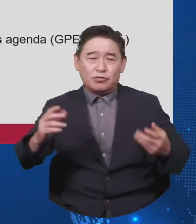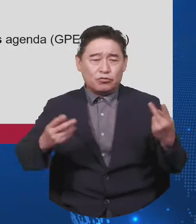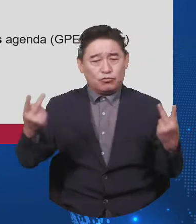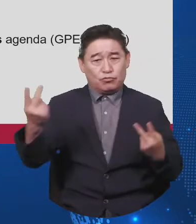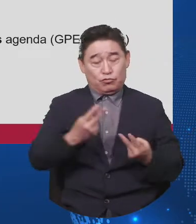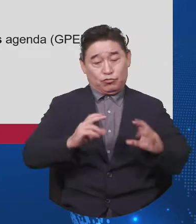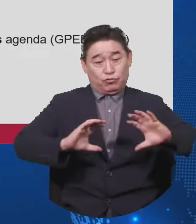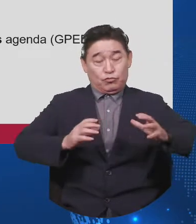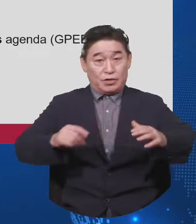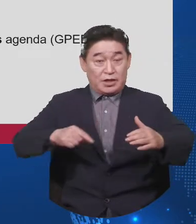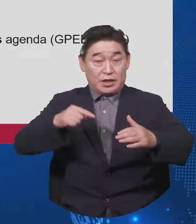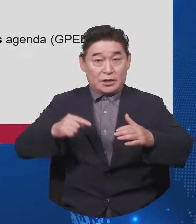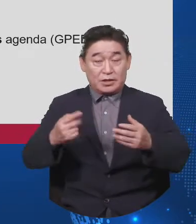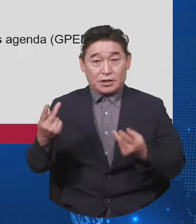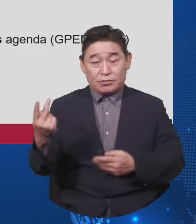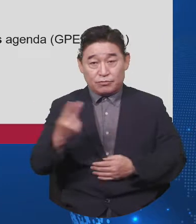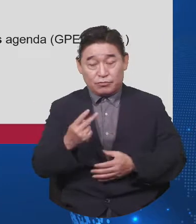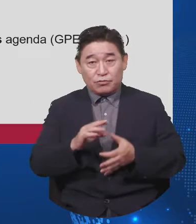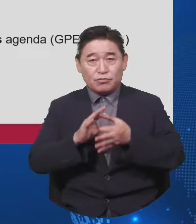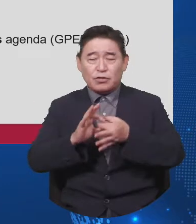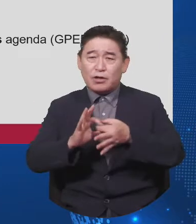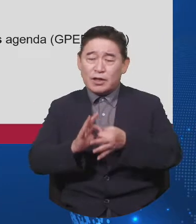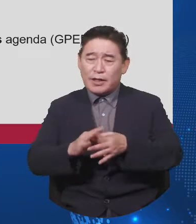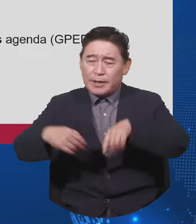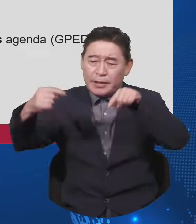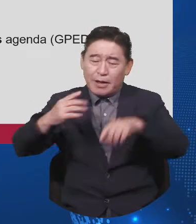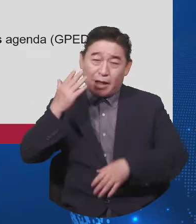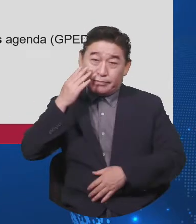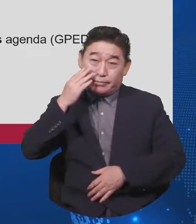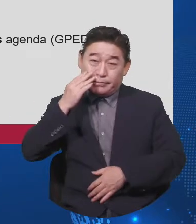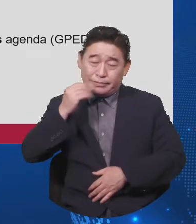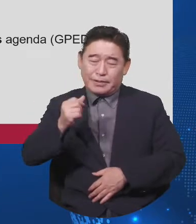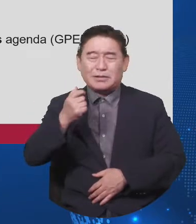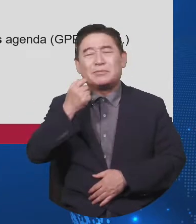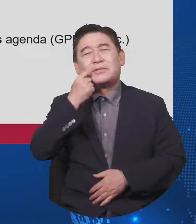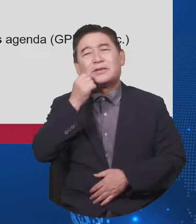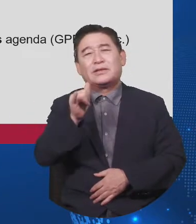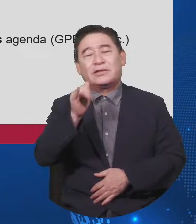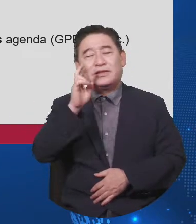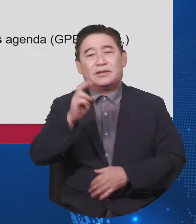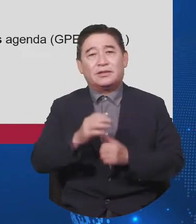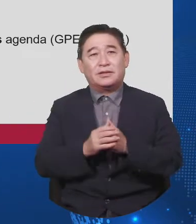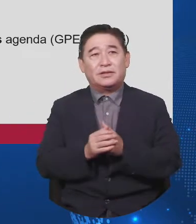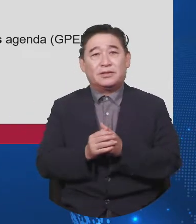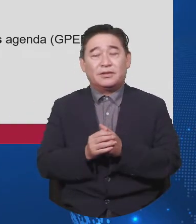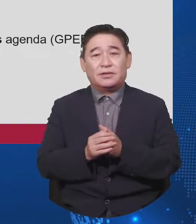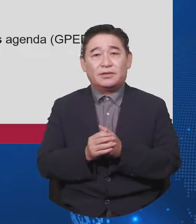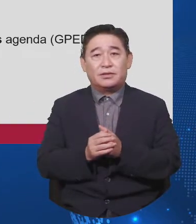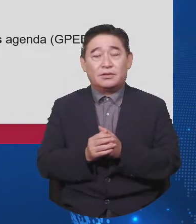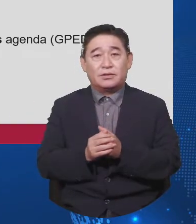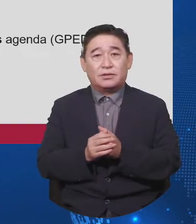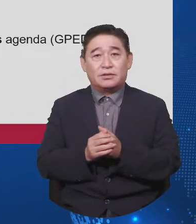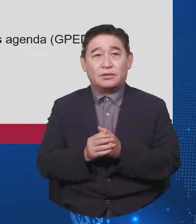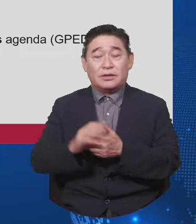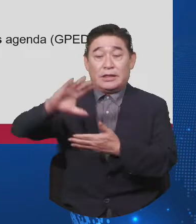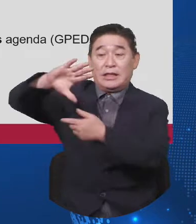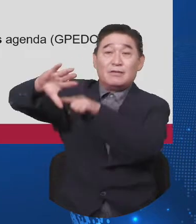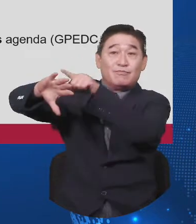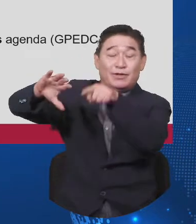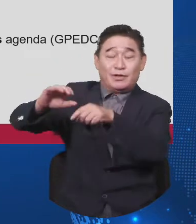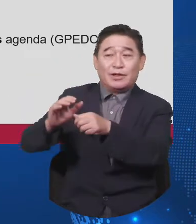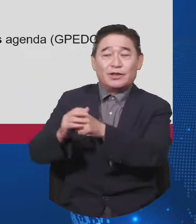international community was able to bring together the Southern providers. Northern providers were not so much interested. We have a